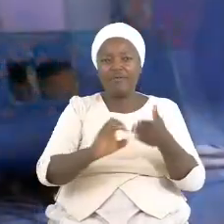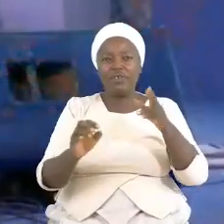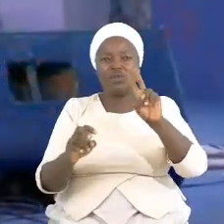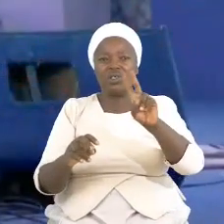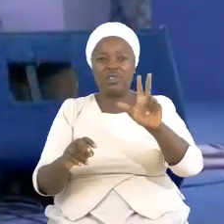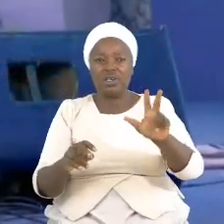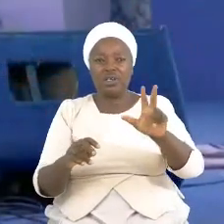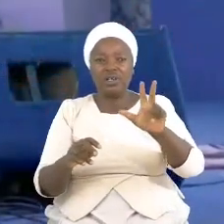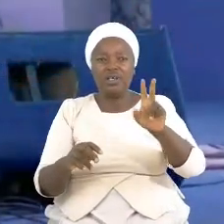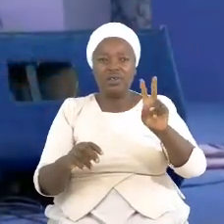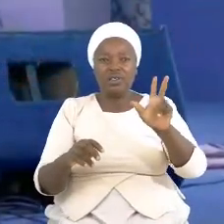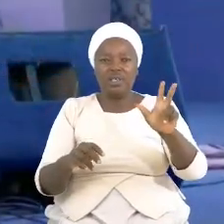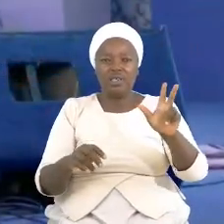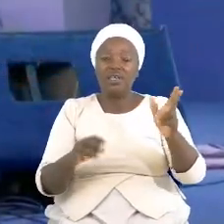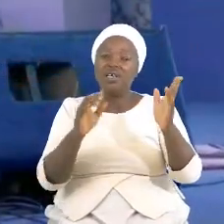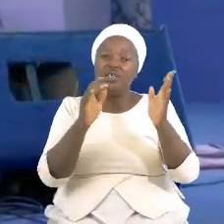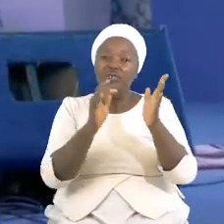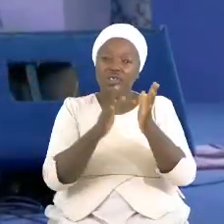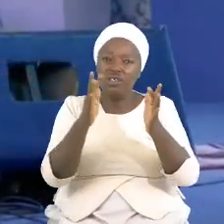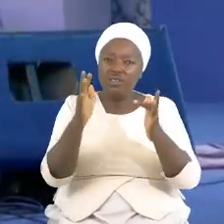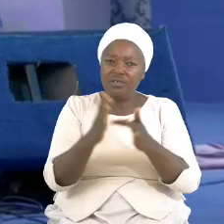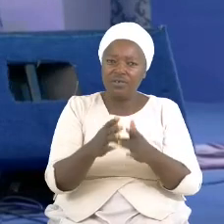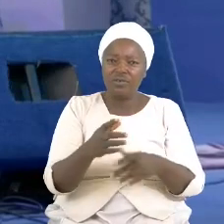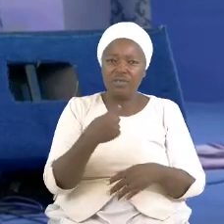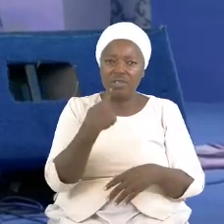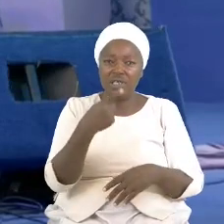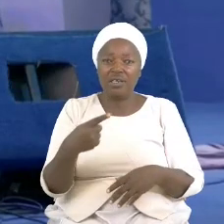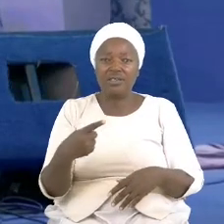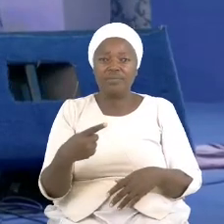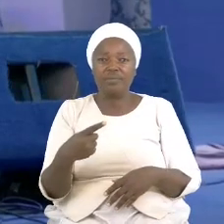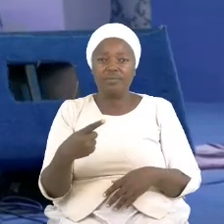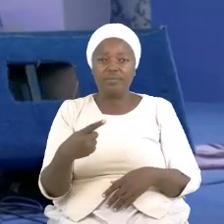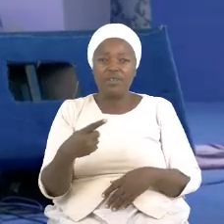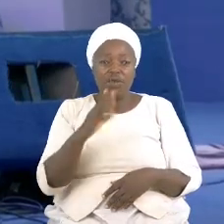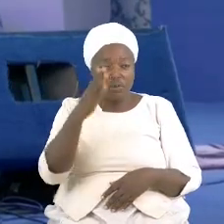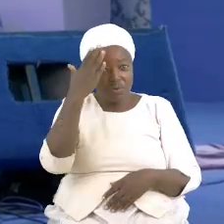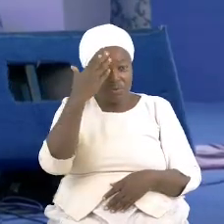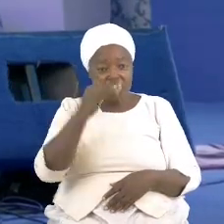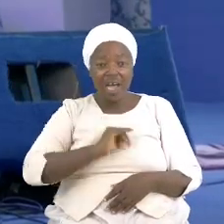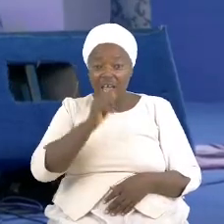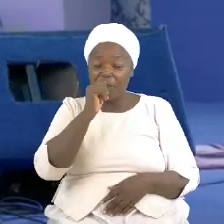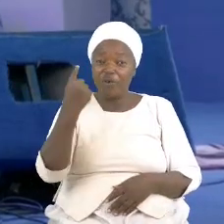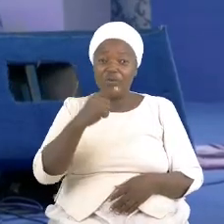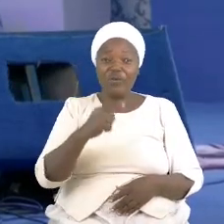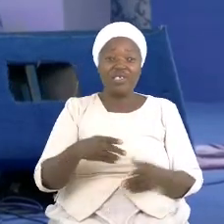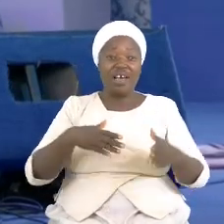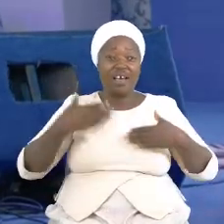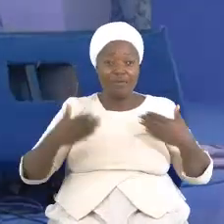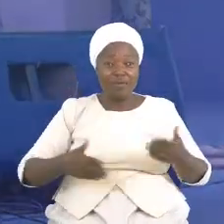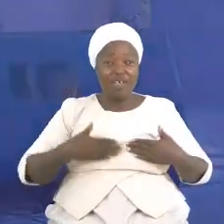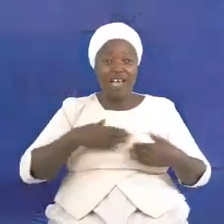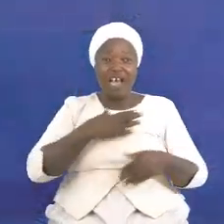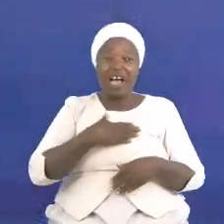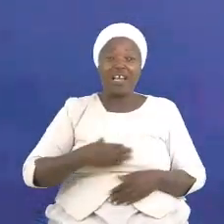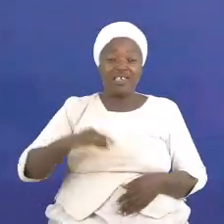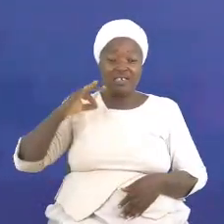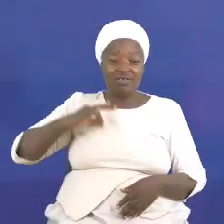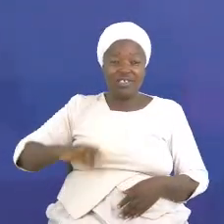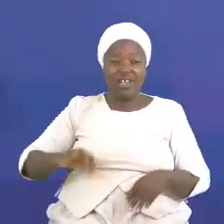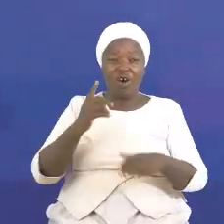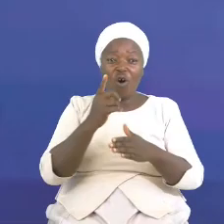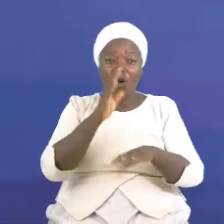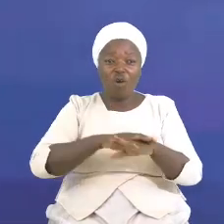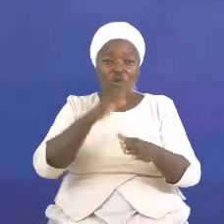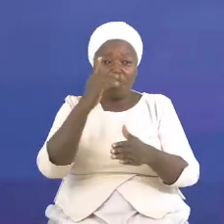there, Jesus said, you know, I'm always interested at what Jesus said. If it says Moses